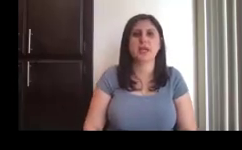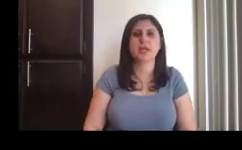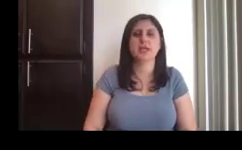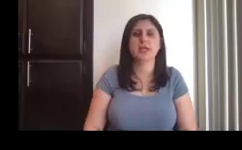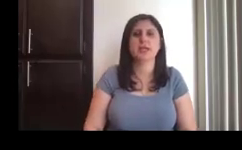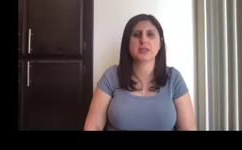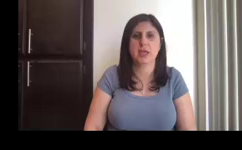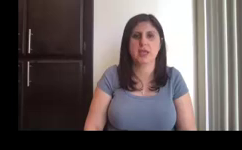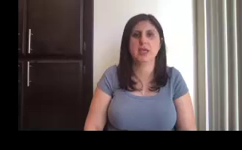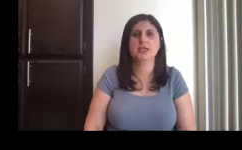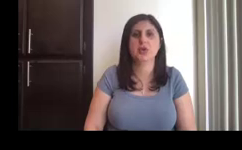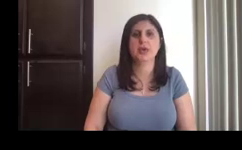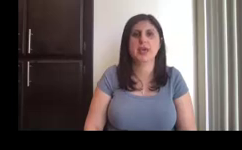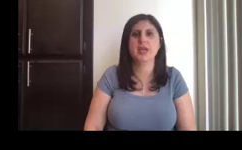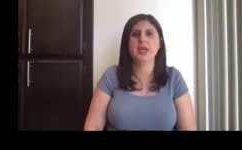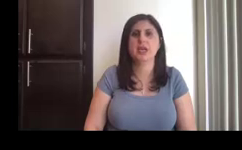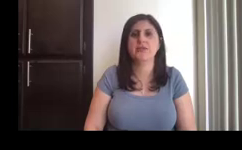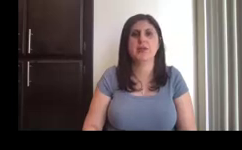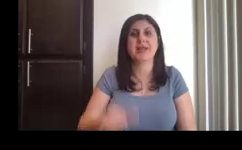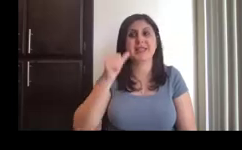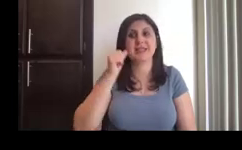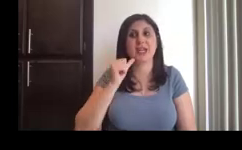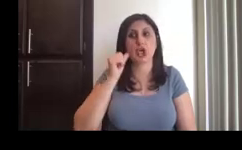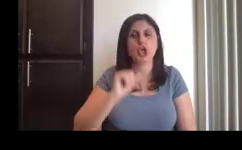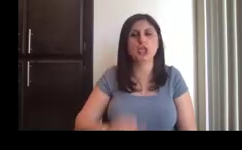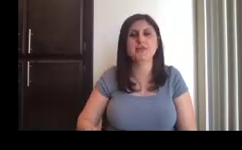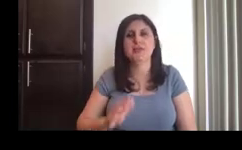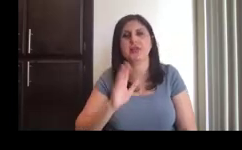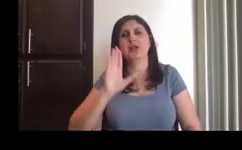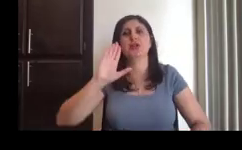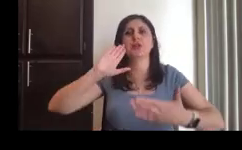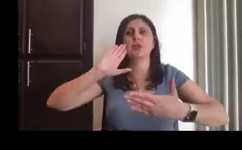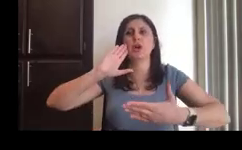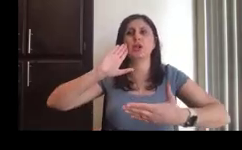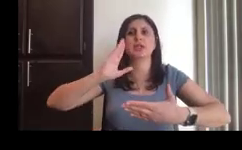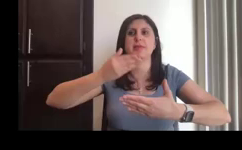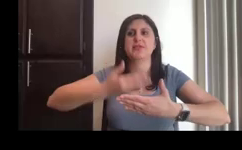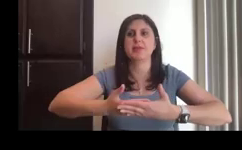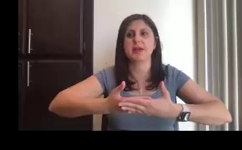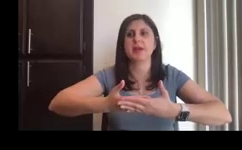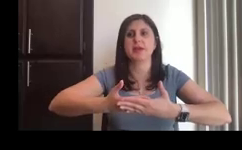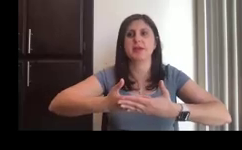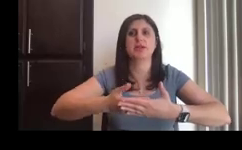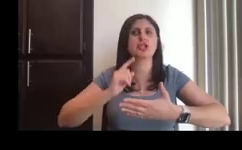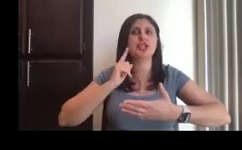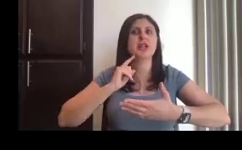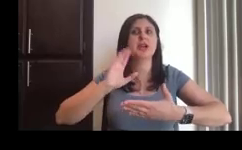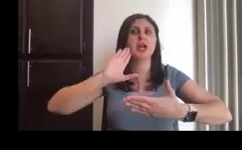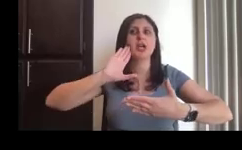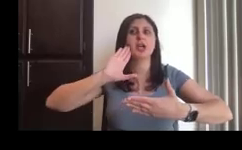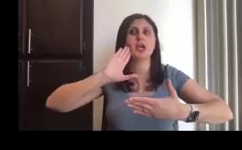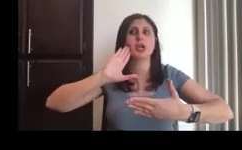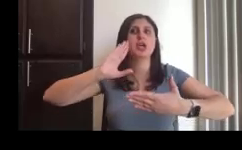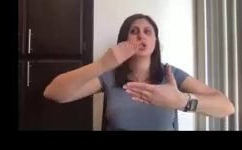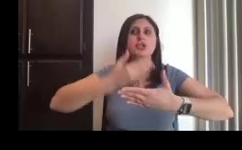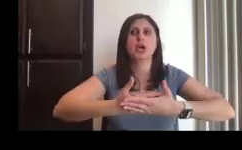versus son. Okay. So again, from like the sign girl, the daughter is going to be from your chin